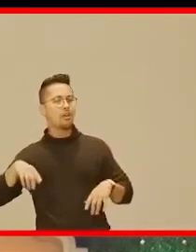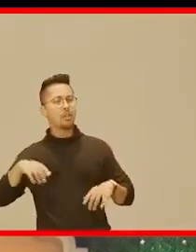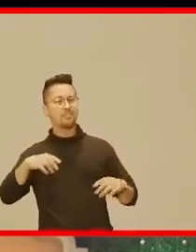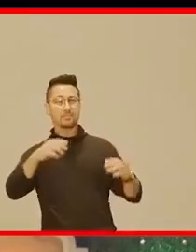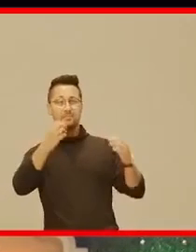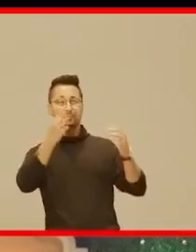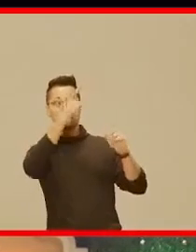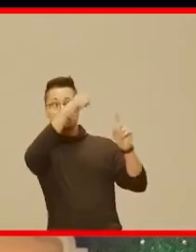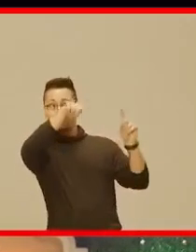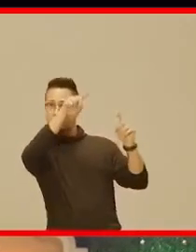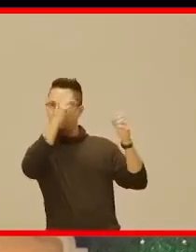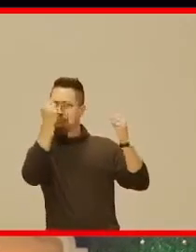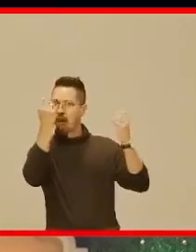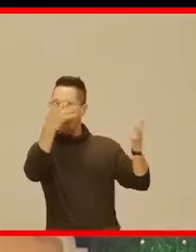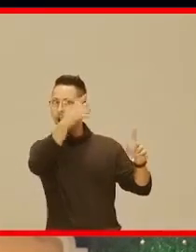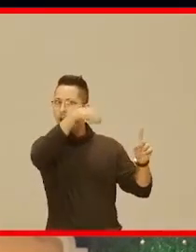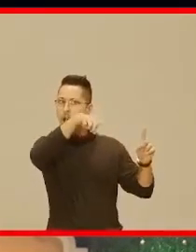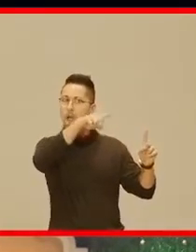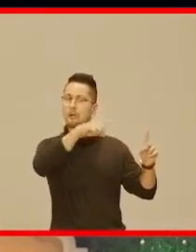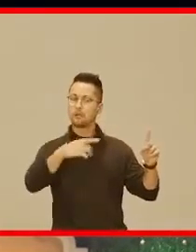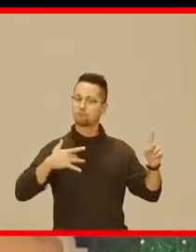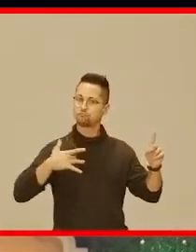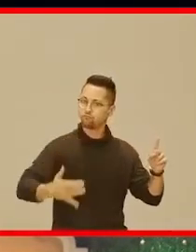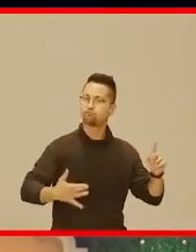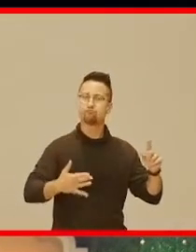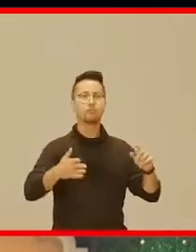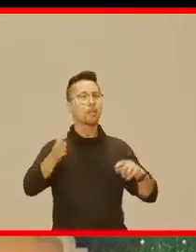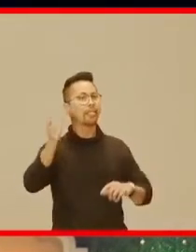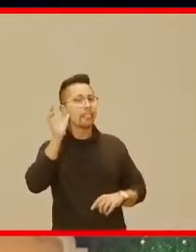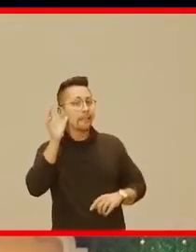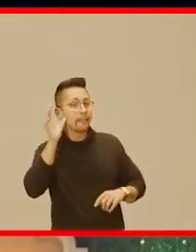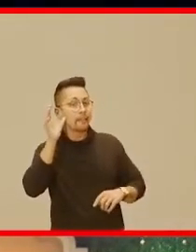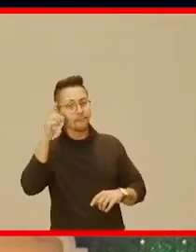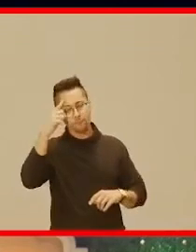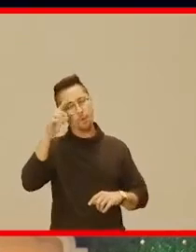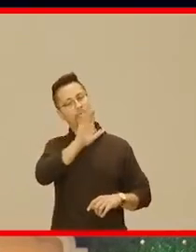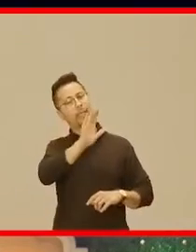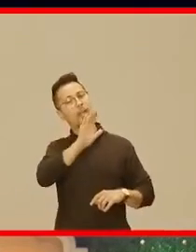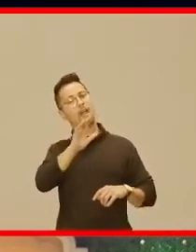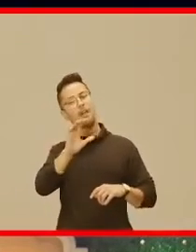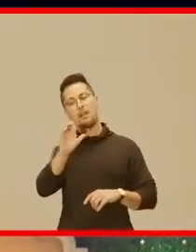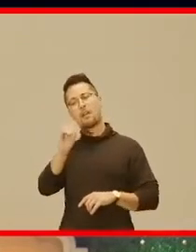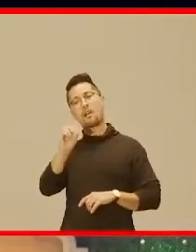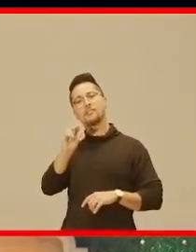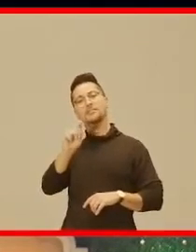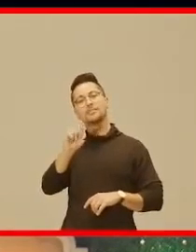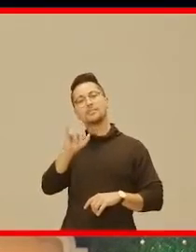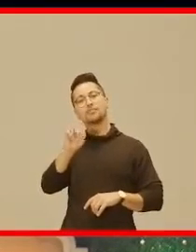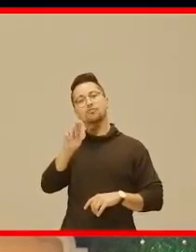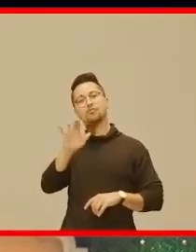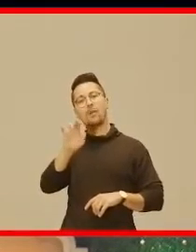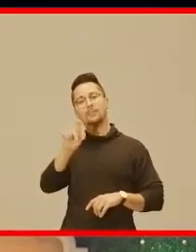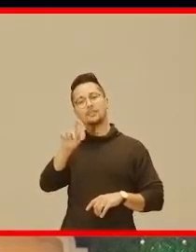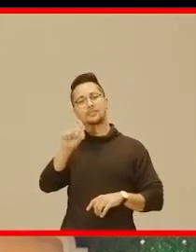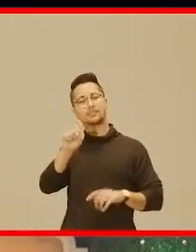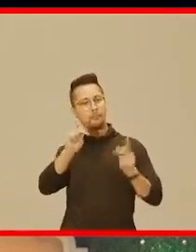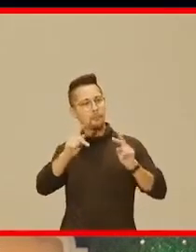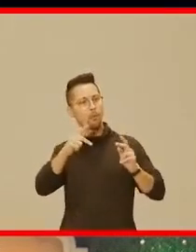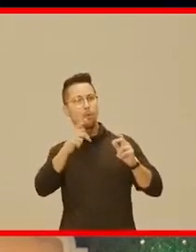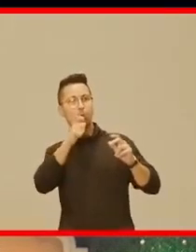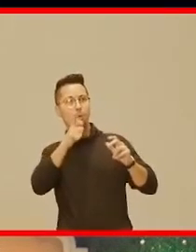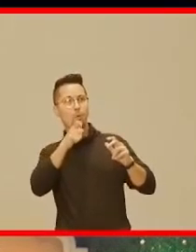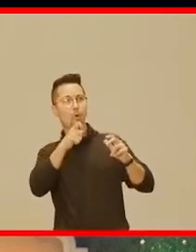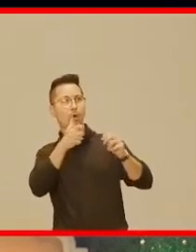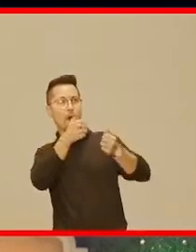legislators are more likely to listen to their constituents, so you should figure out who represents your area and you should go talk to that